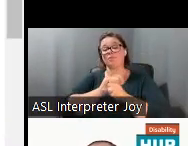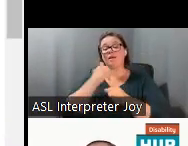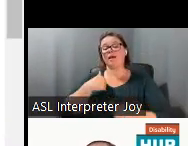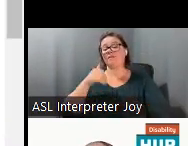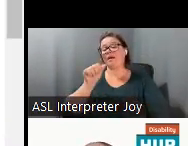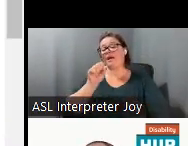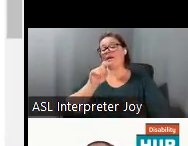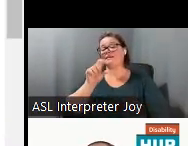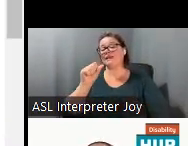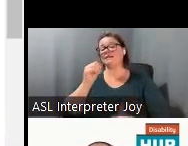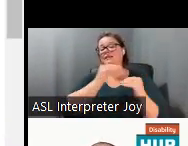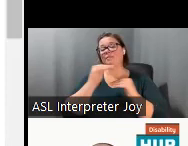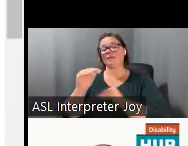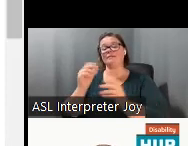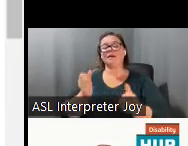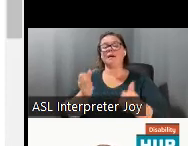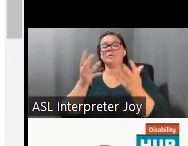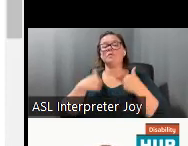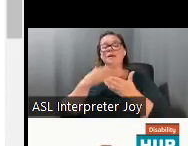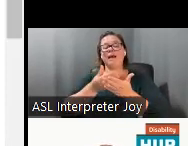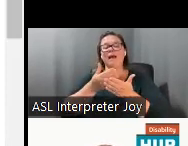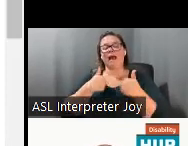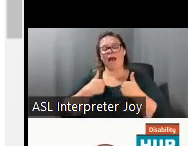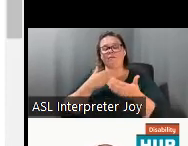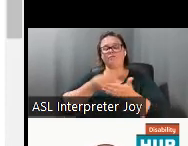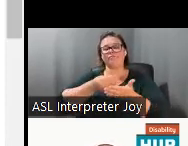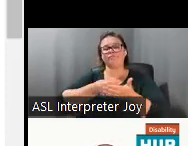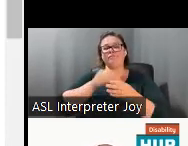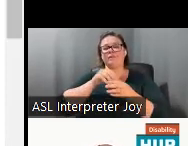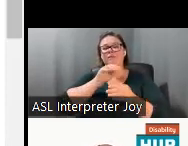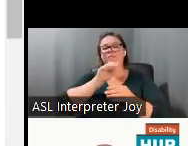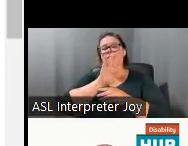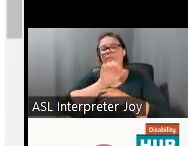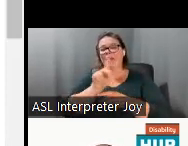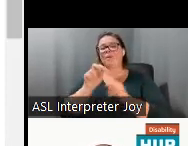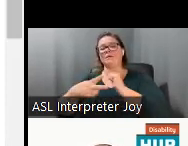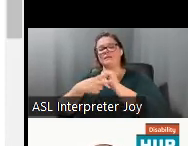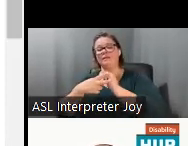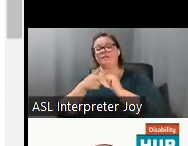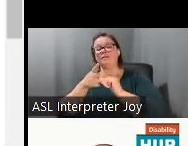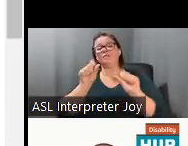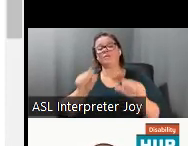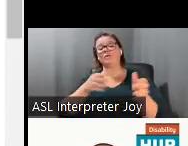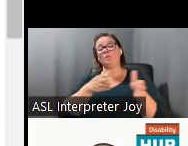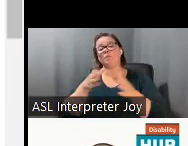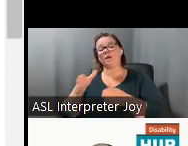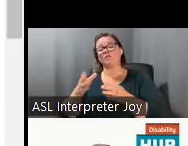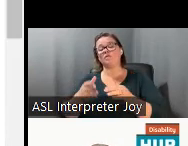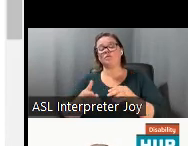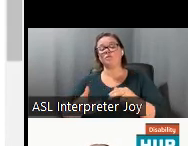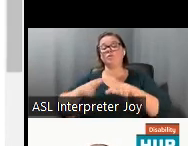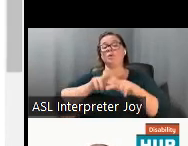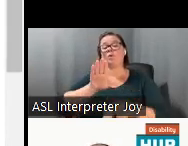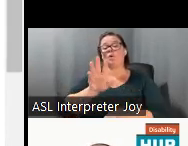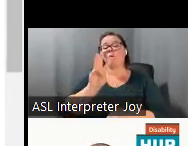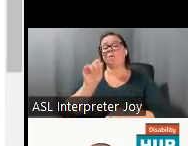in that bank account, savings account. These are some potential other ways to be able to grow your wealth and assets without